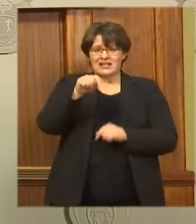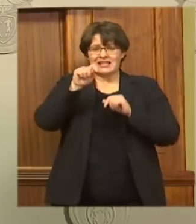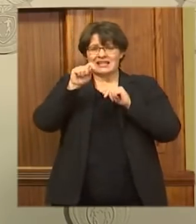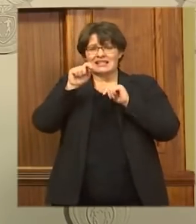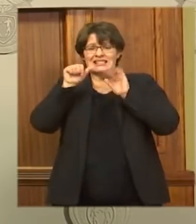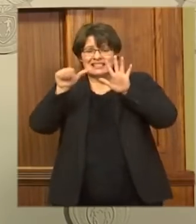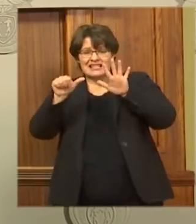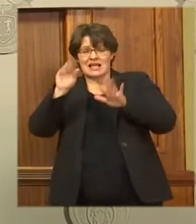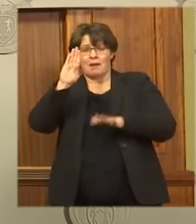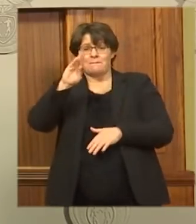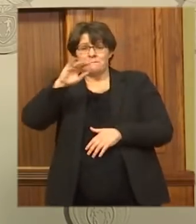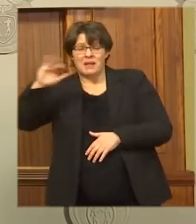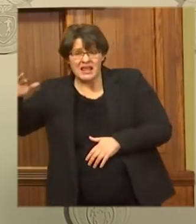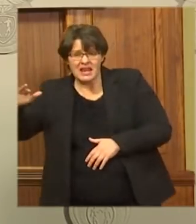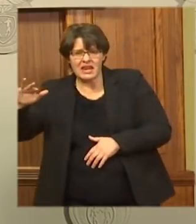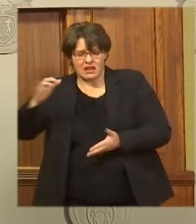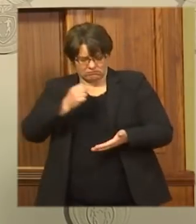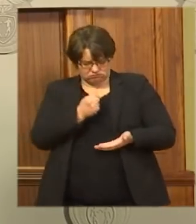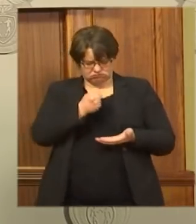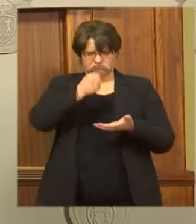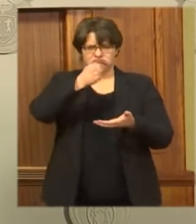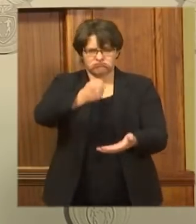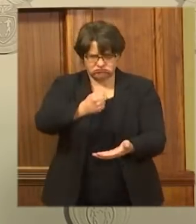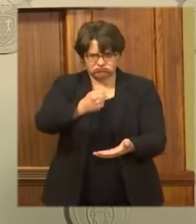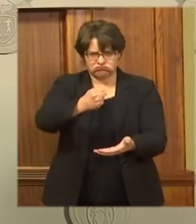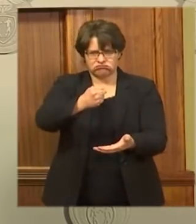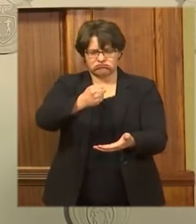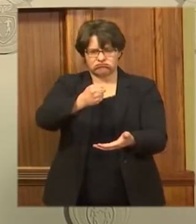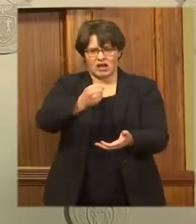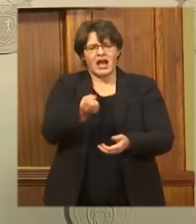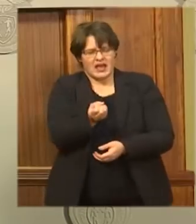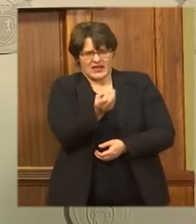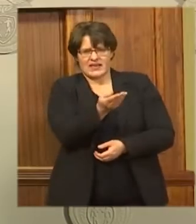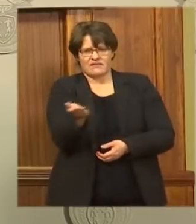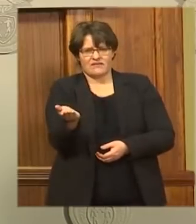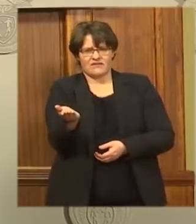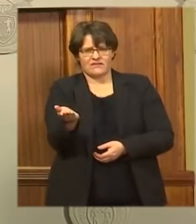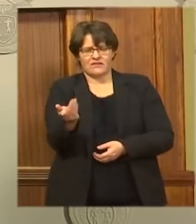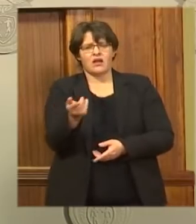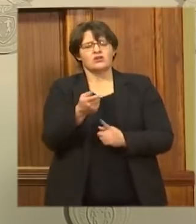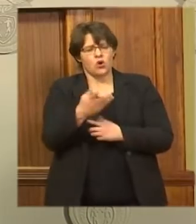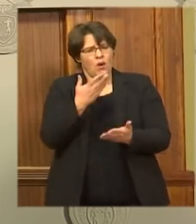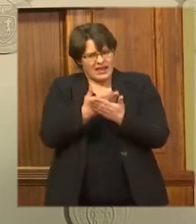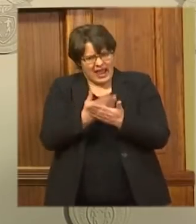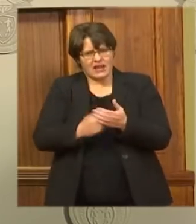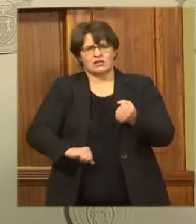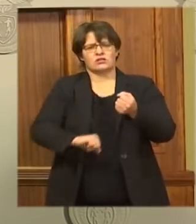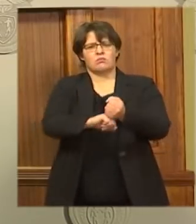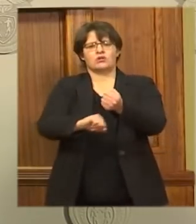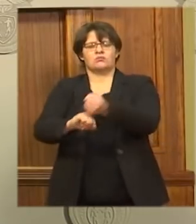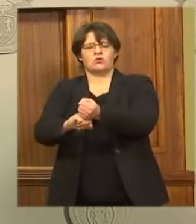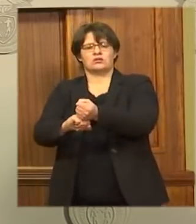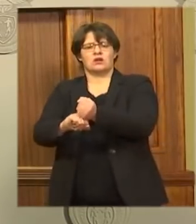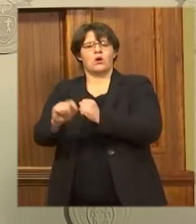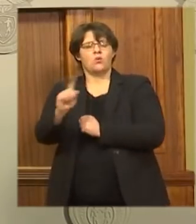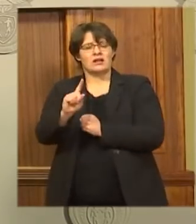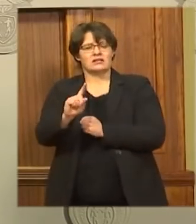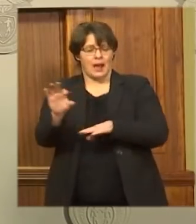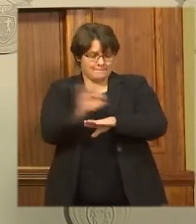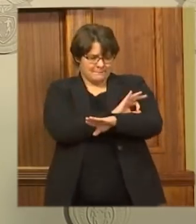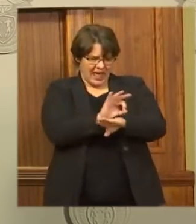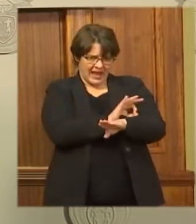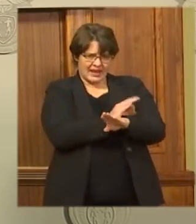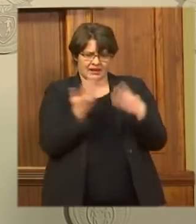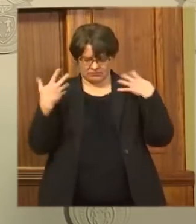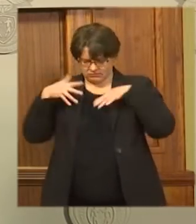billion rand in government funding would be made available to support the implementation of the plan